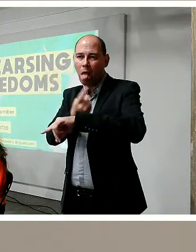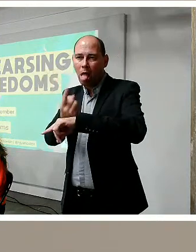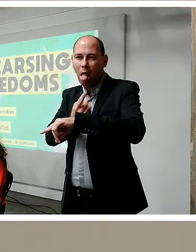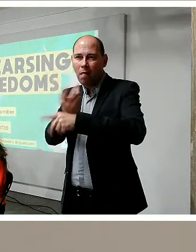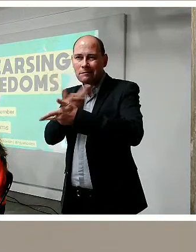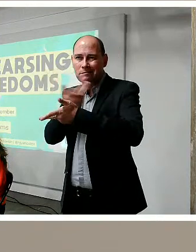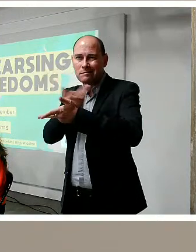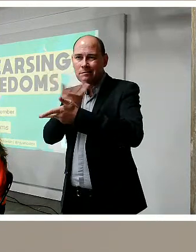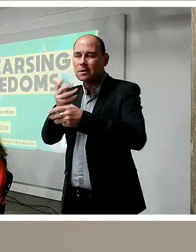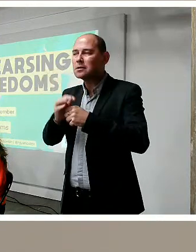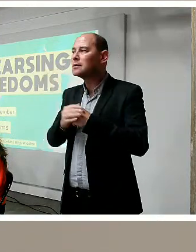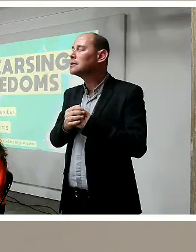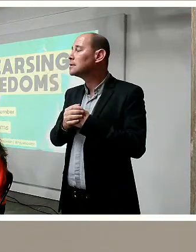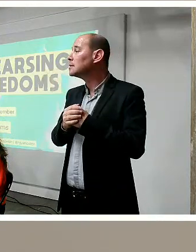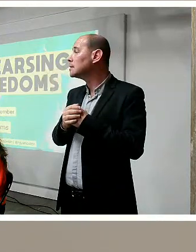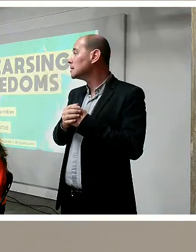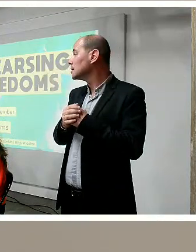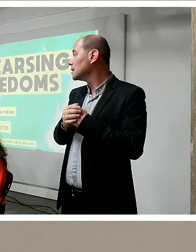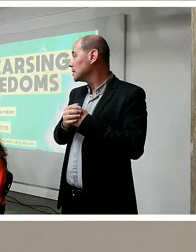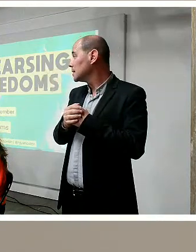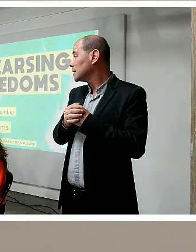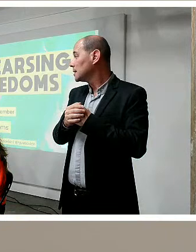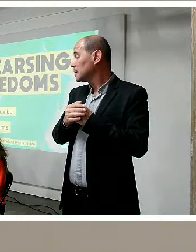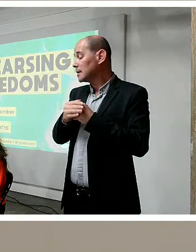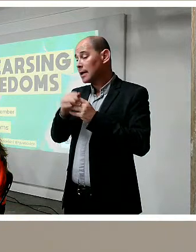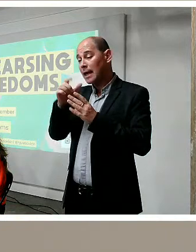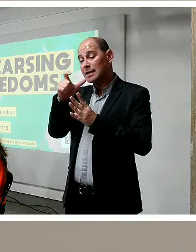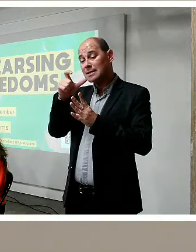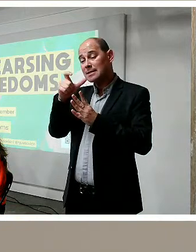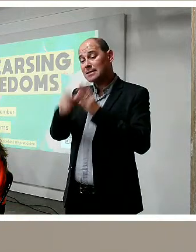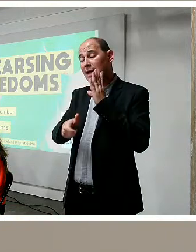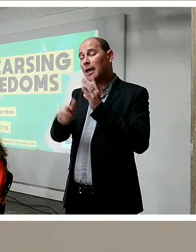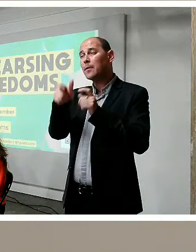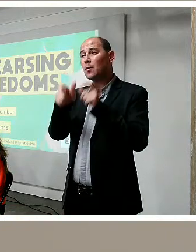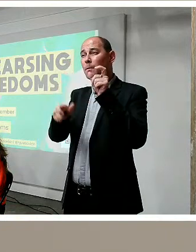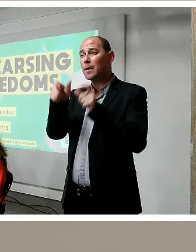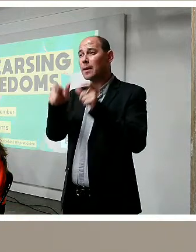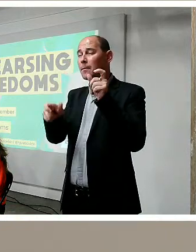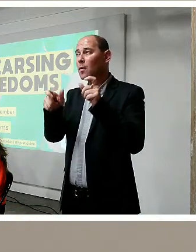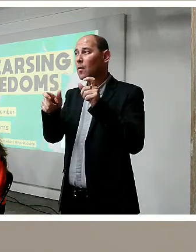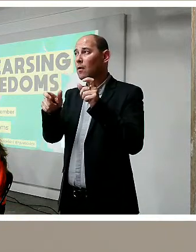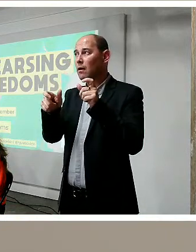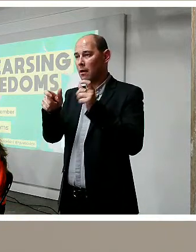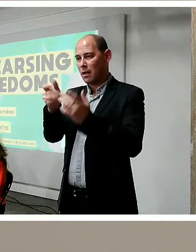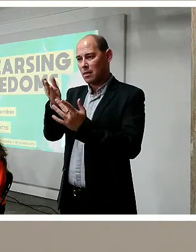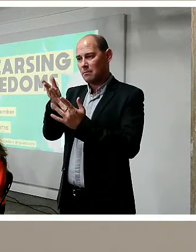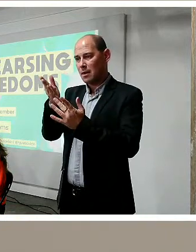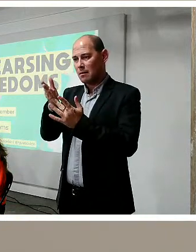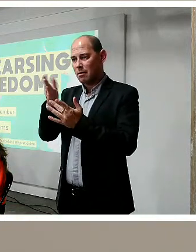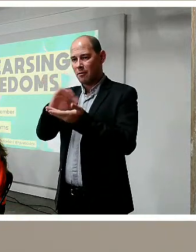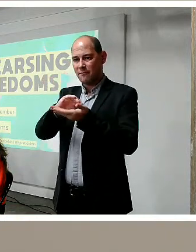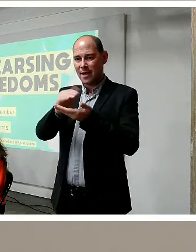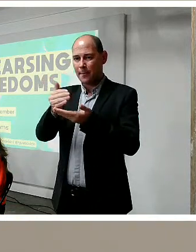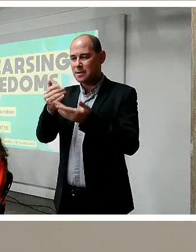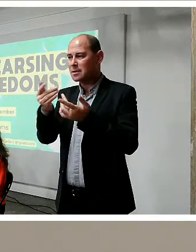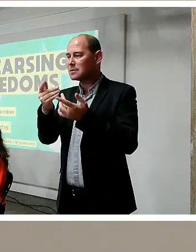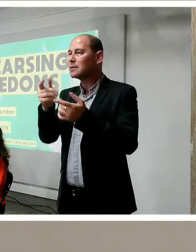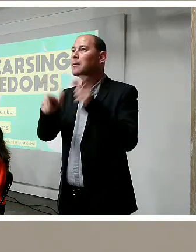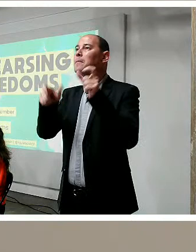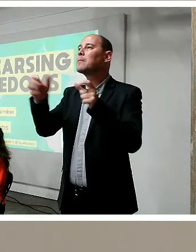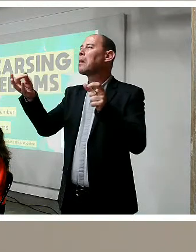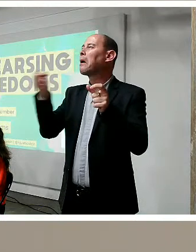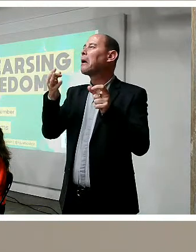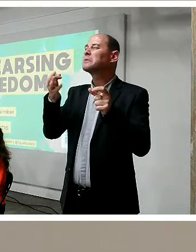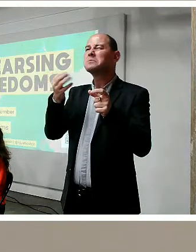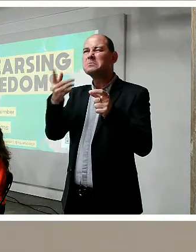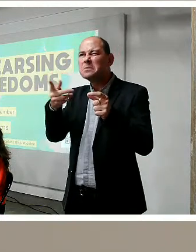Disabled people find themselves at a very specific juncture with capitalism where we are asked, are we of any use? And if